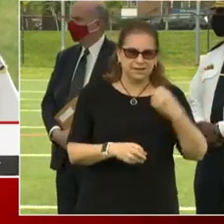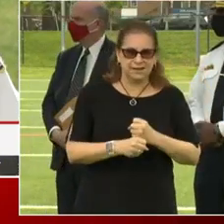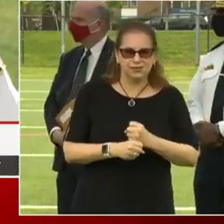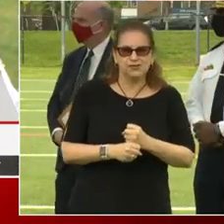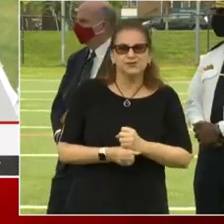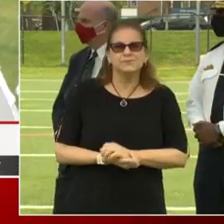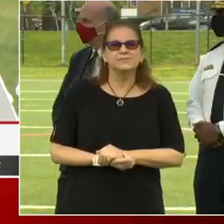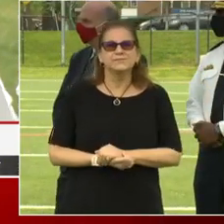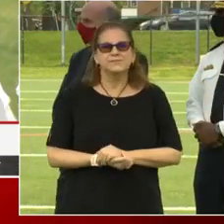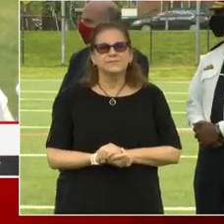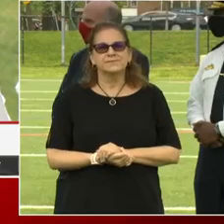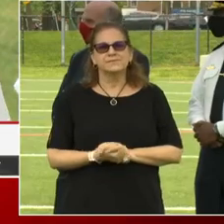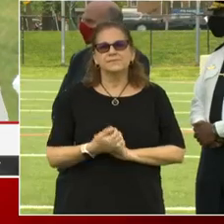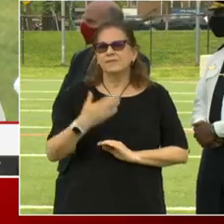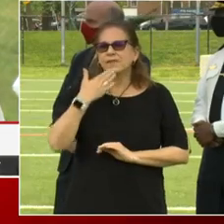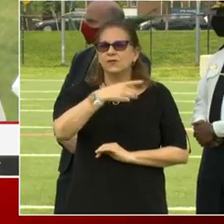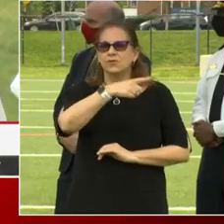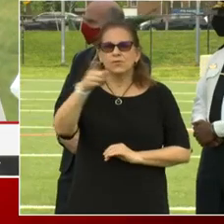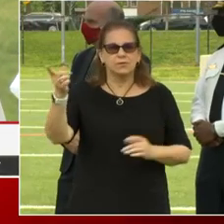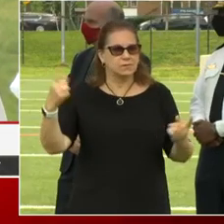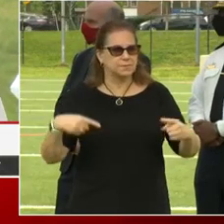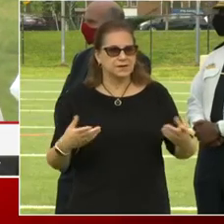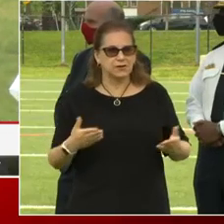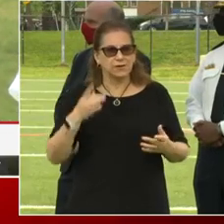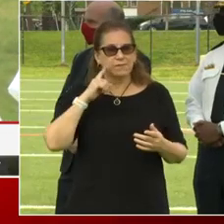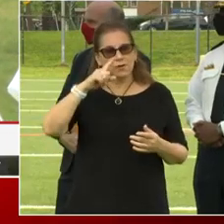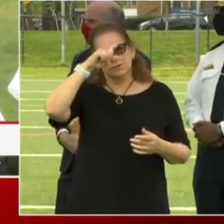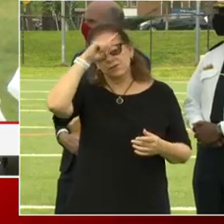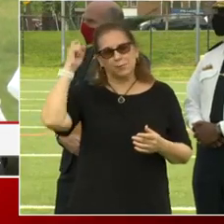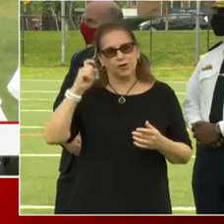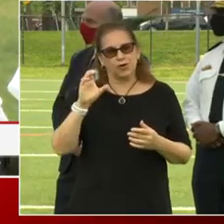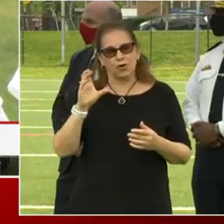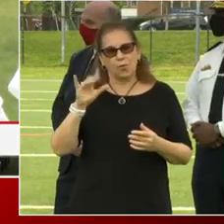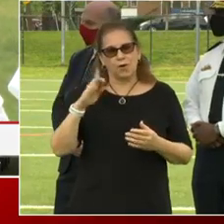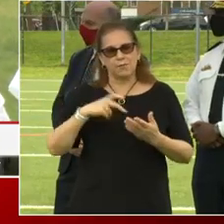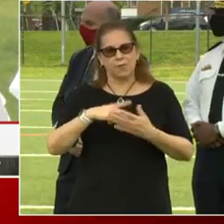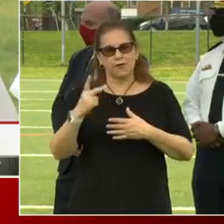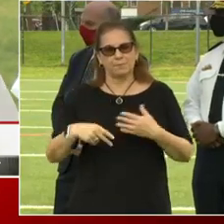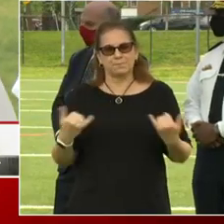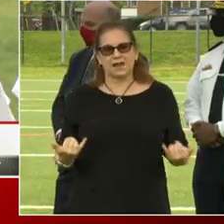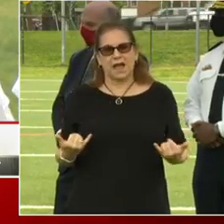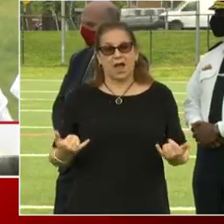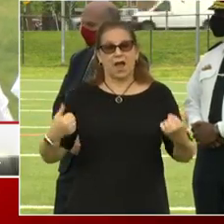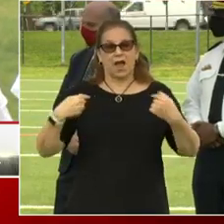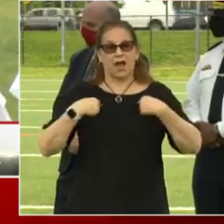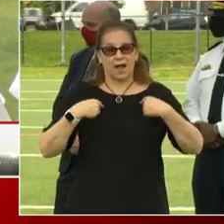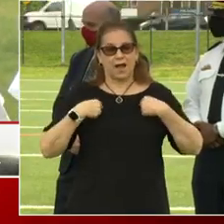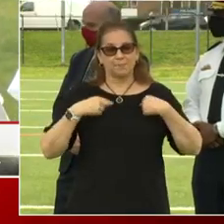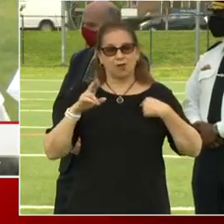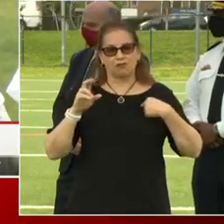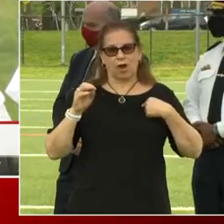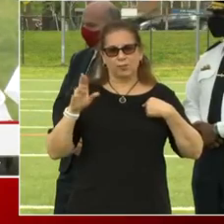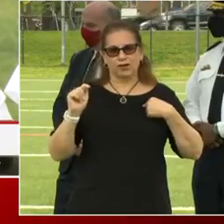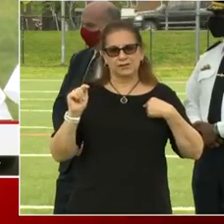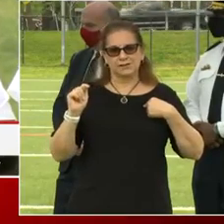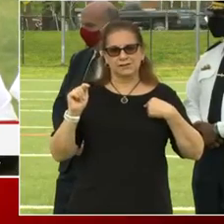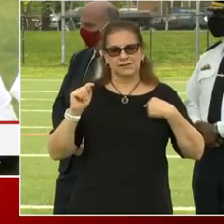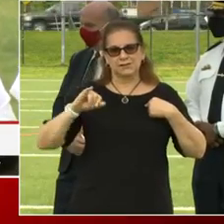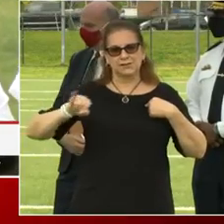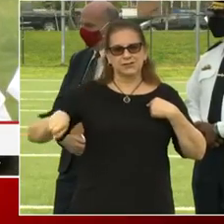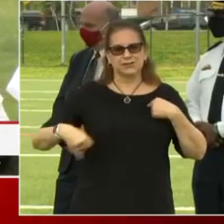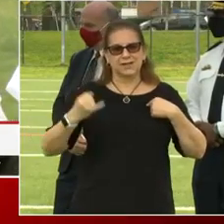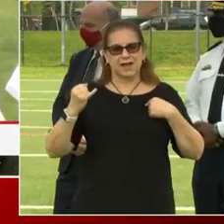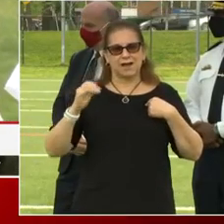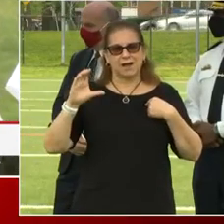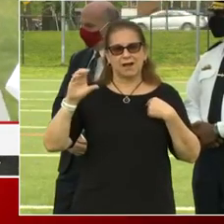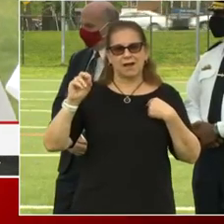here today for the Summer Crime Initiative kickoff. I am Robert J. Conte III, the Acting Chief of Police of the Metropolitan Police Department. And I want to thank